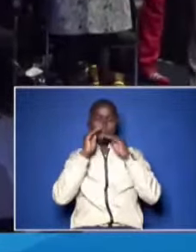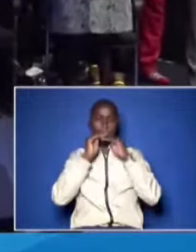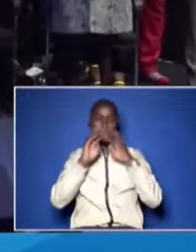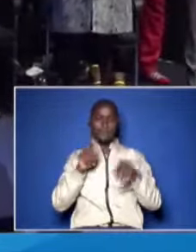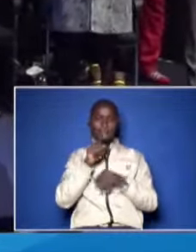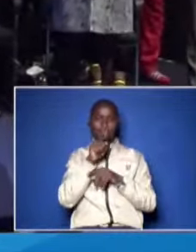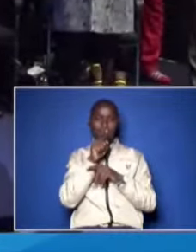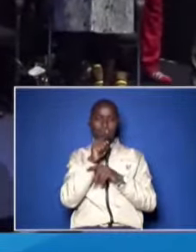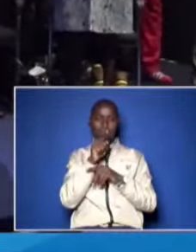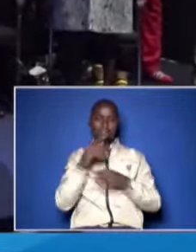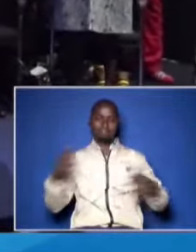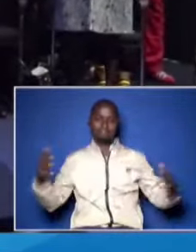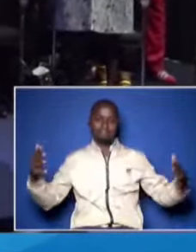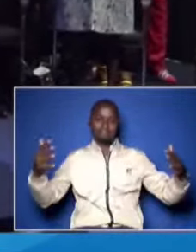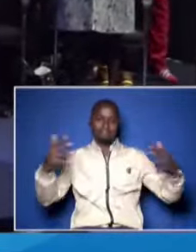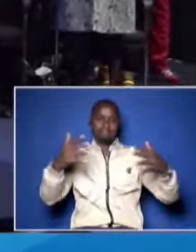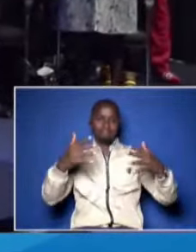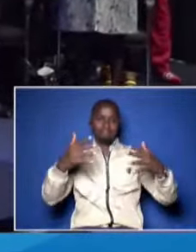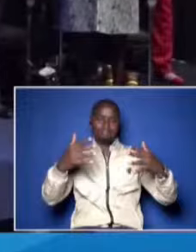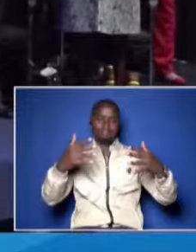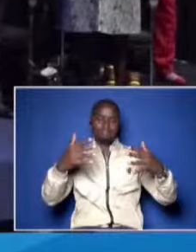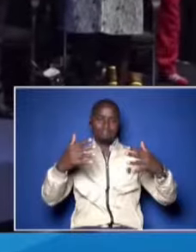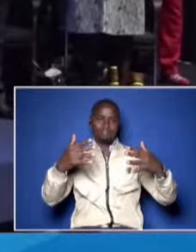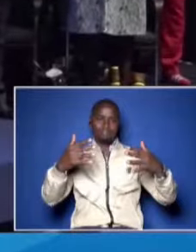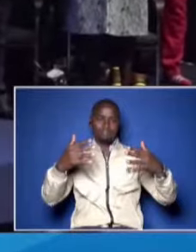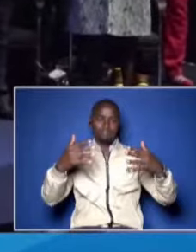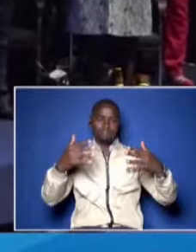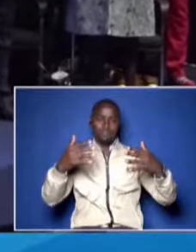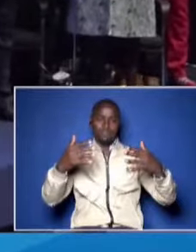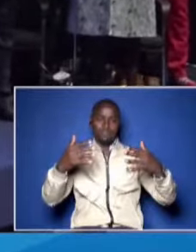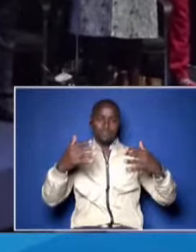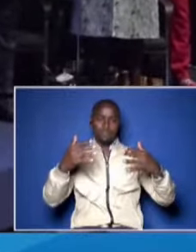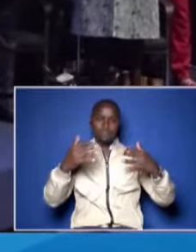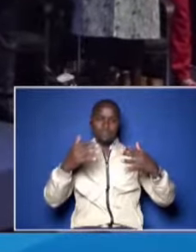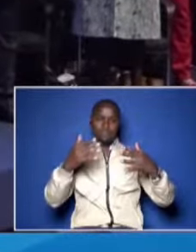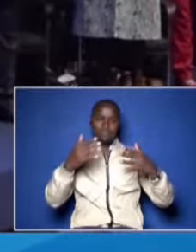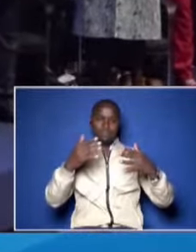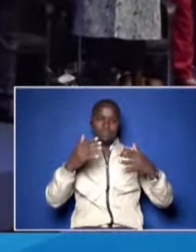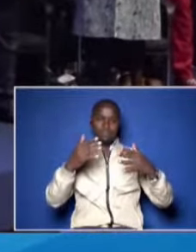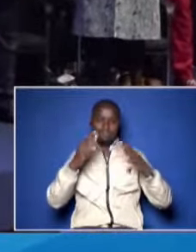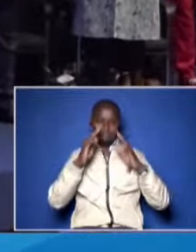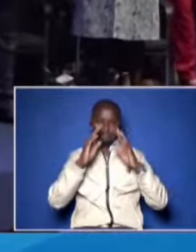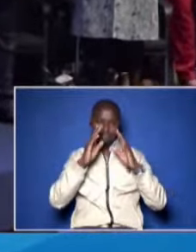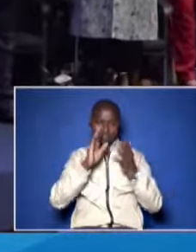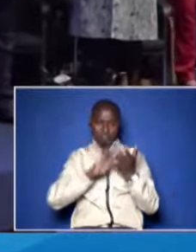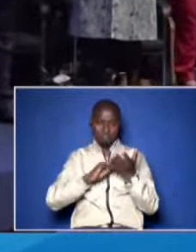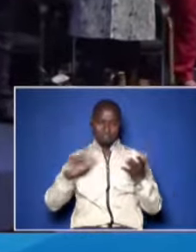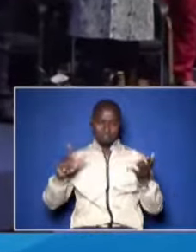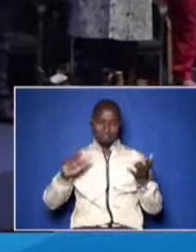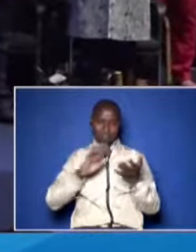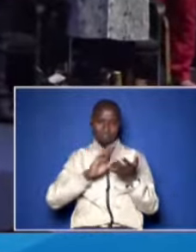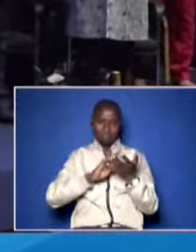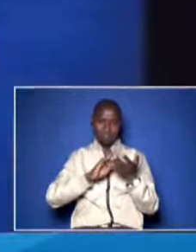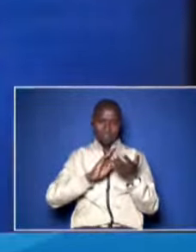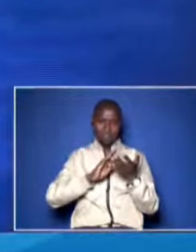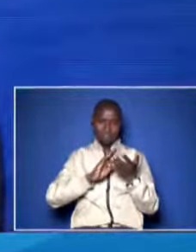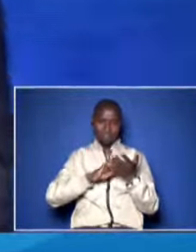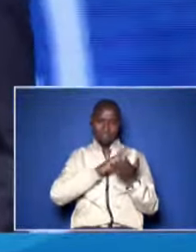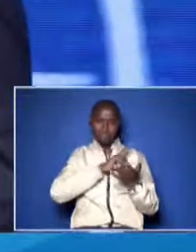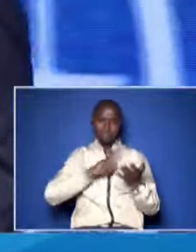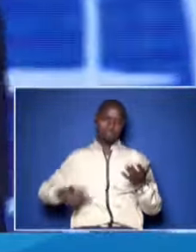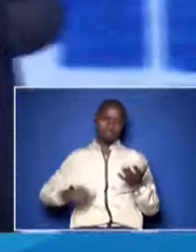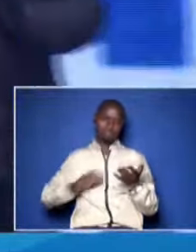so can I give you a hug shom shom shalom shalom come please shom Shalom come greet the people